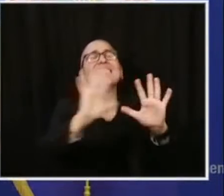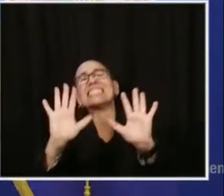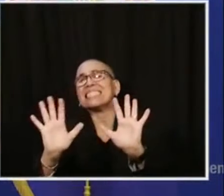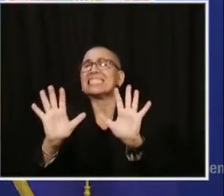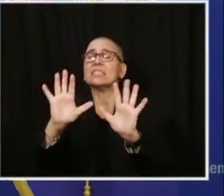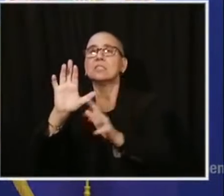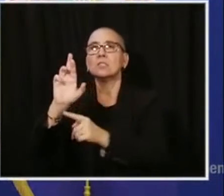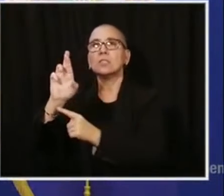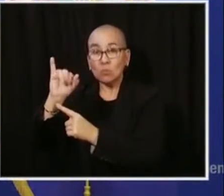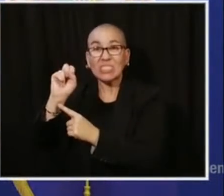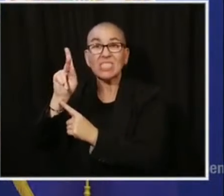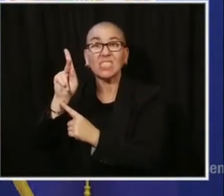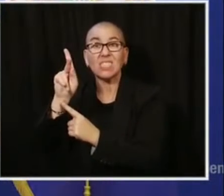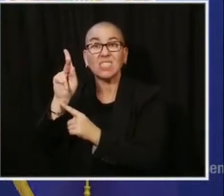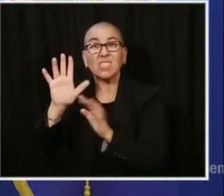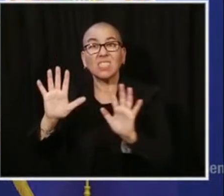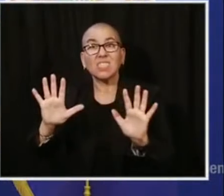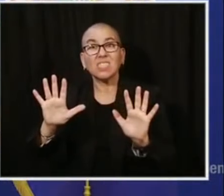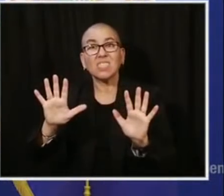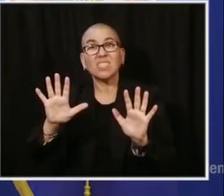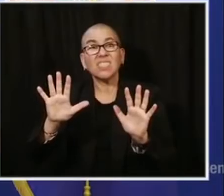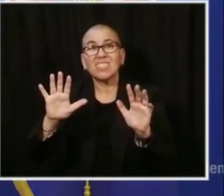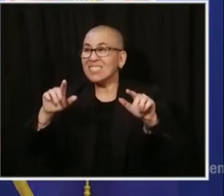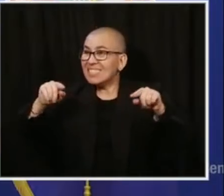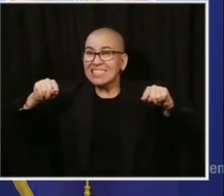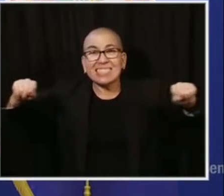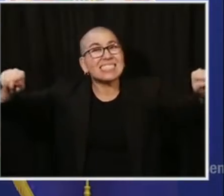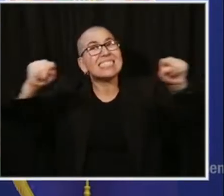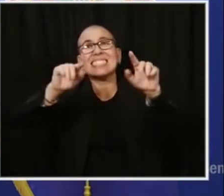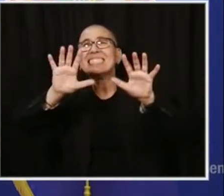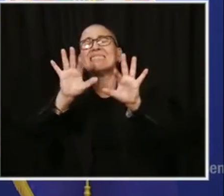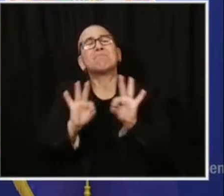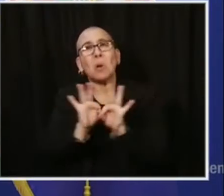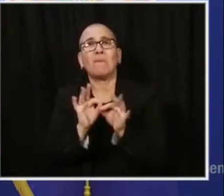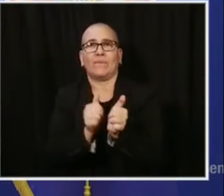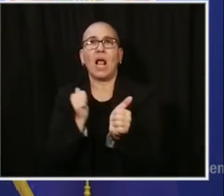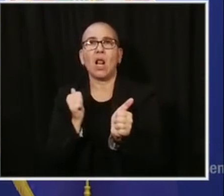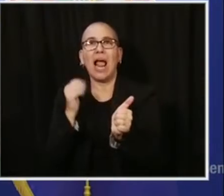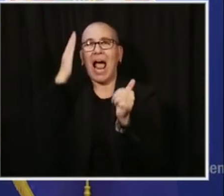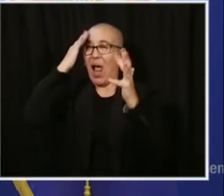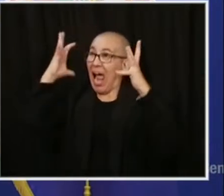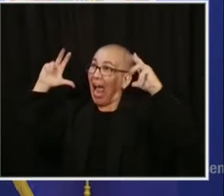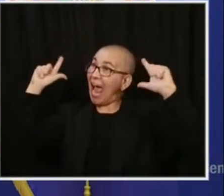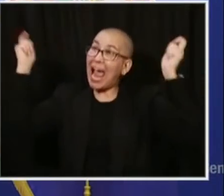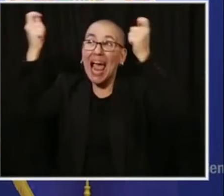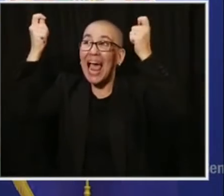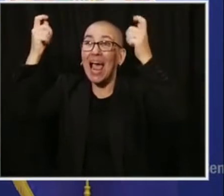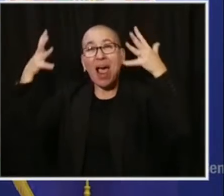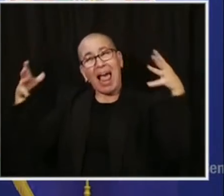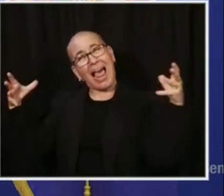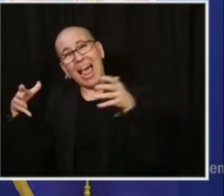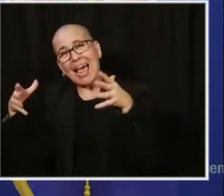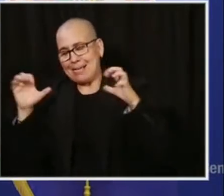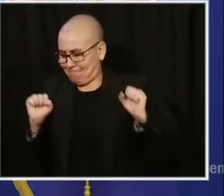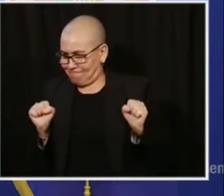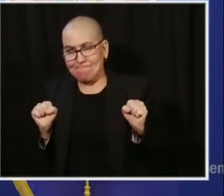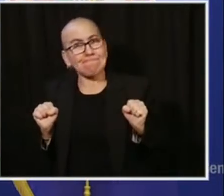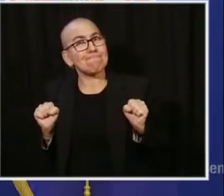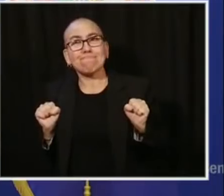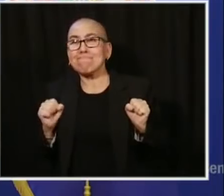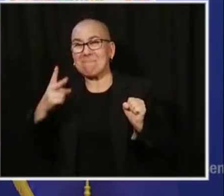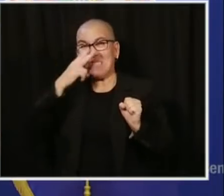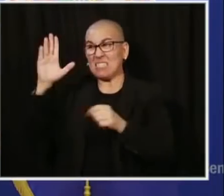all of it needs to be avoided. But the data seems to show us the who, what, and where that spreading